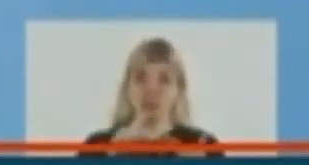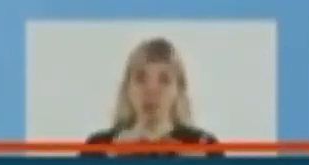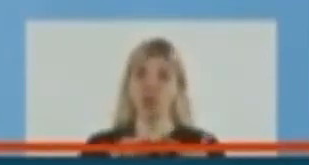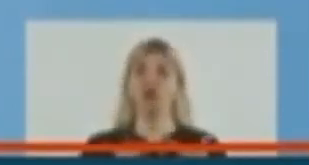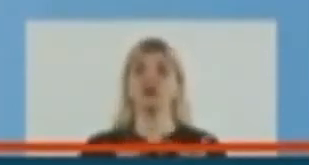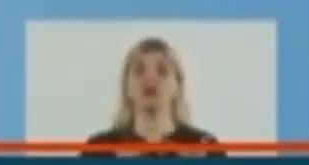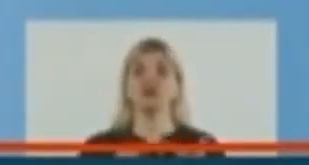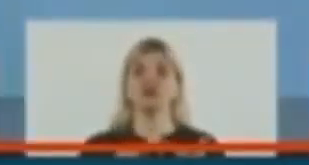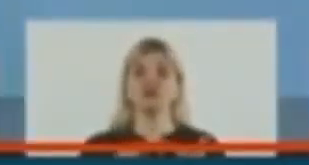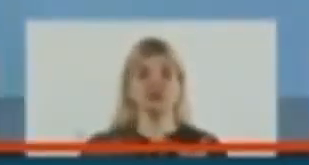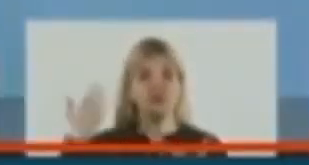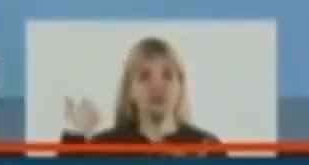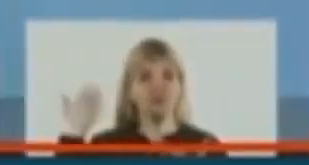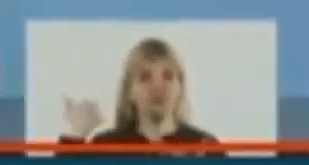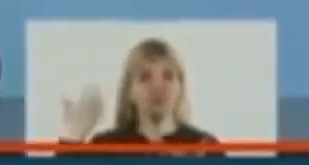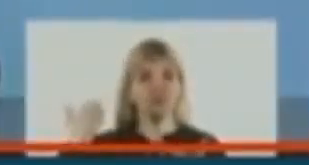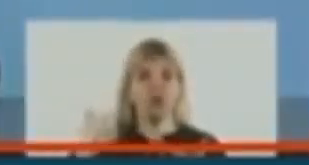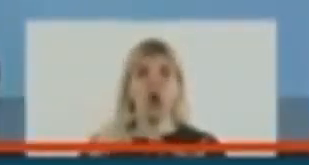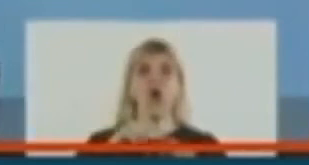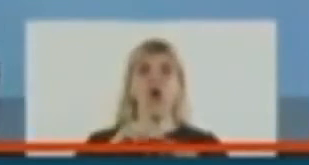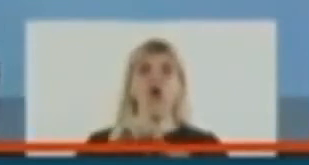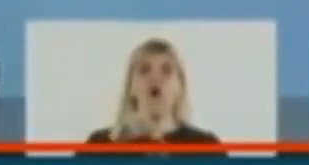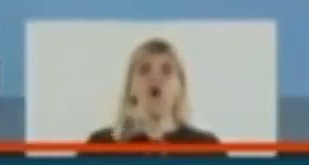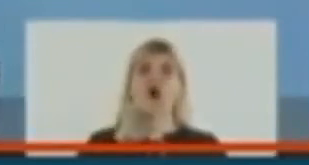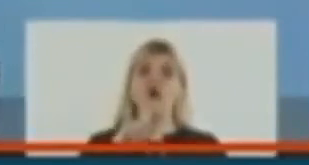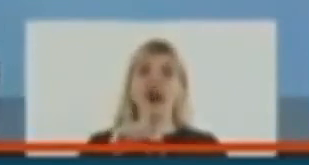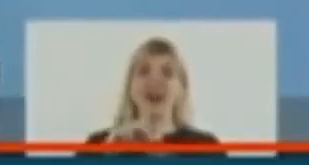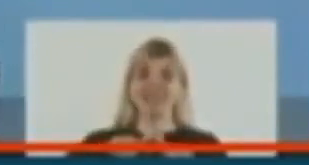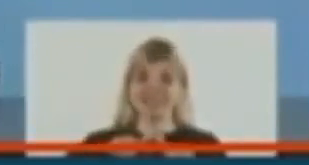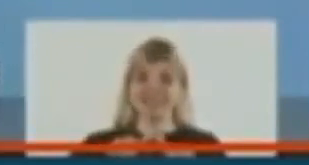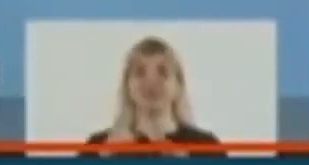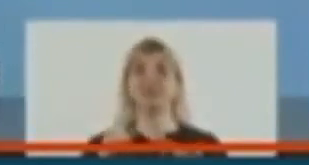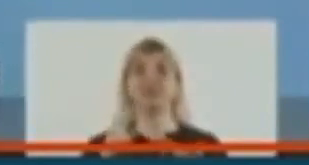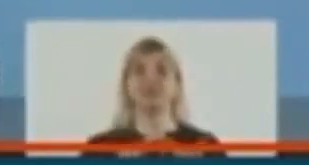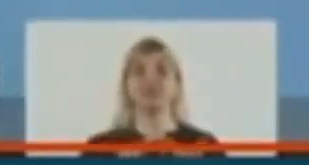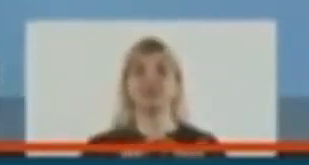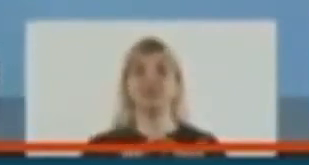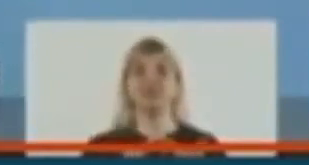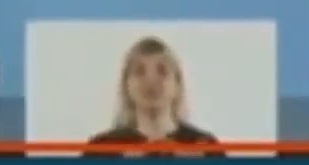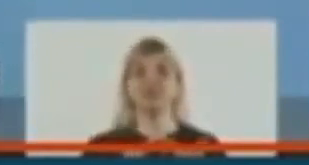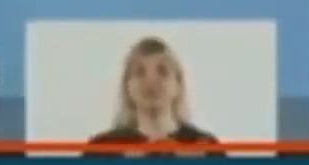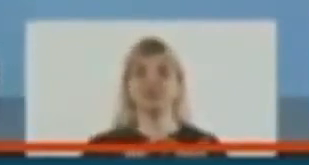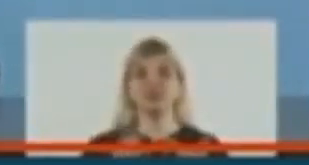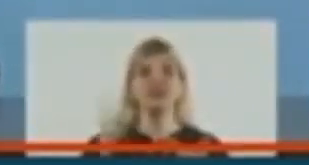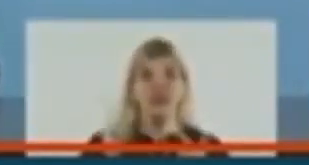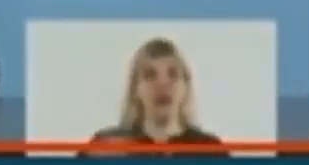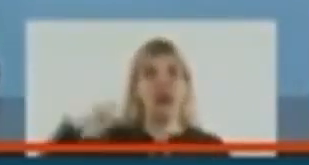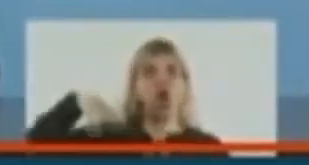Nations. And the third is precisely this, which we signed with a sovereign fund of the Russian Federation.